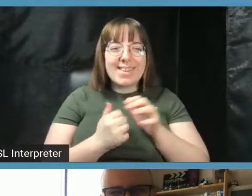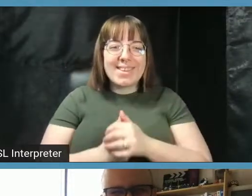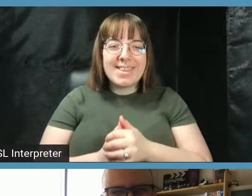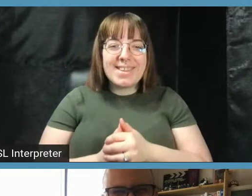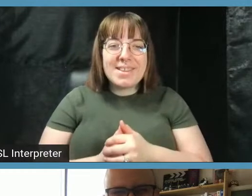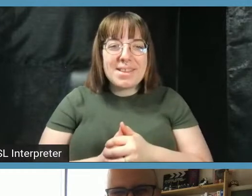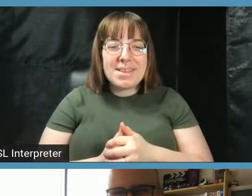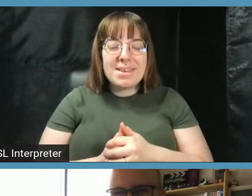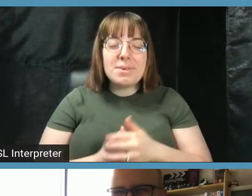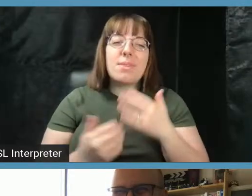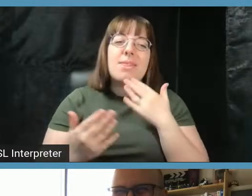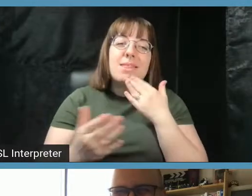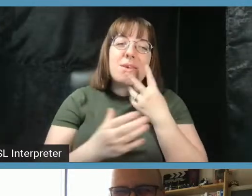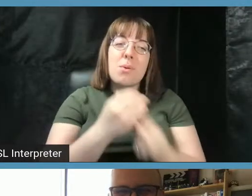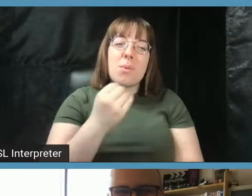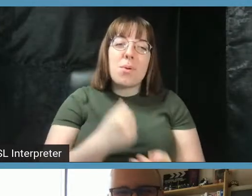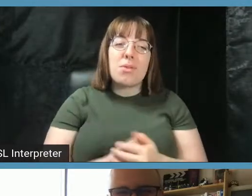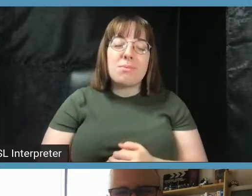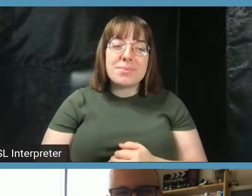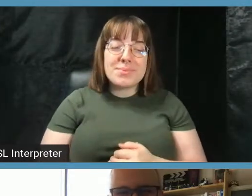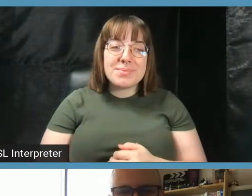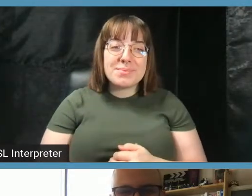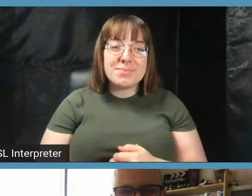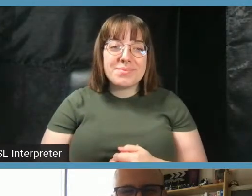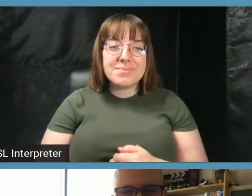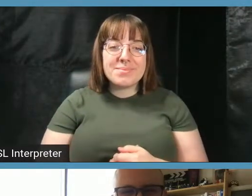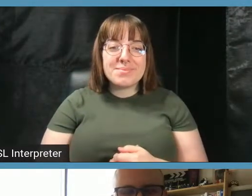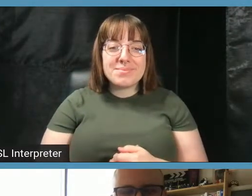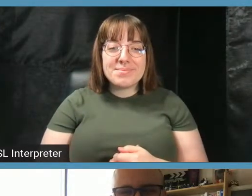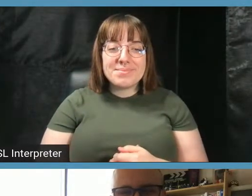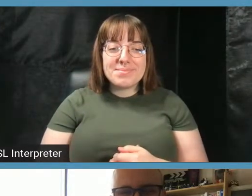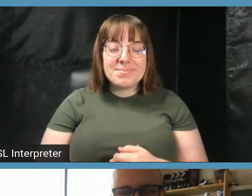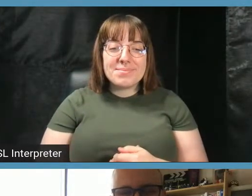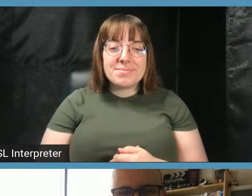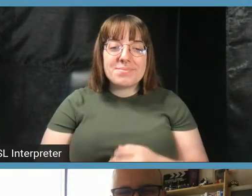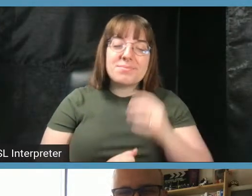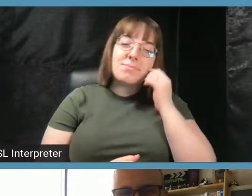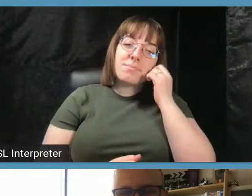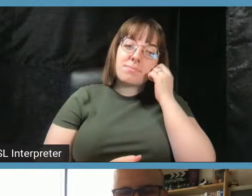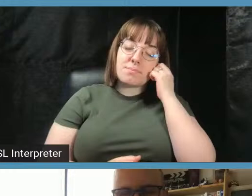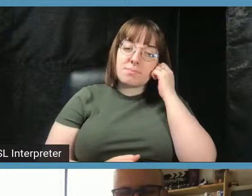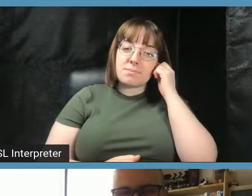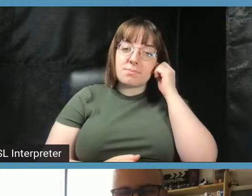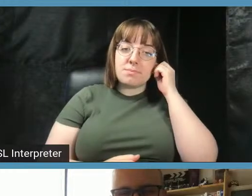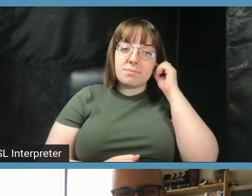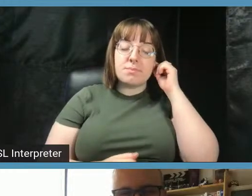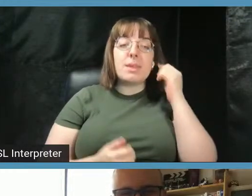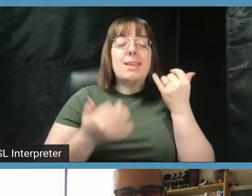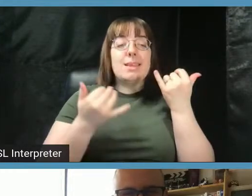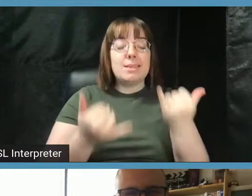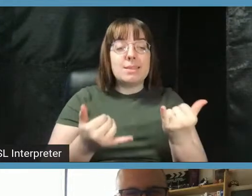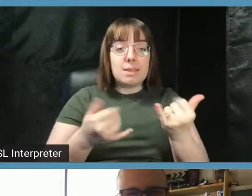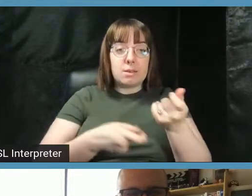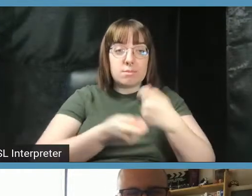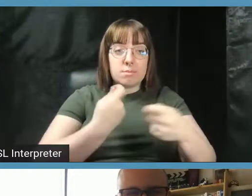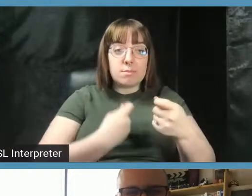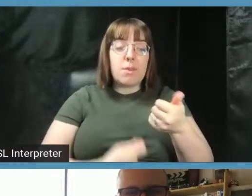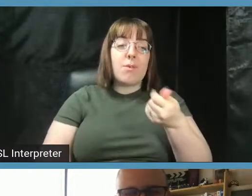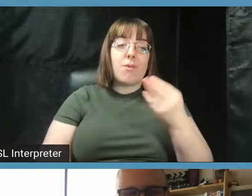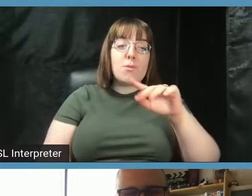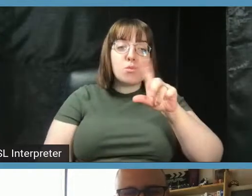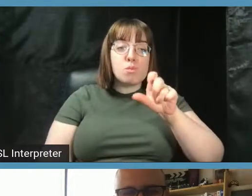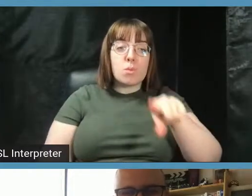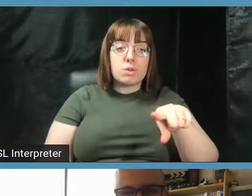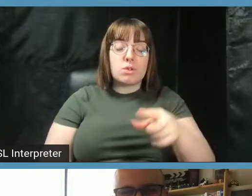Okay. Well, thank you both for that. I'm going to switch now to a few questions